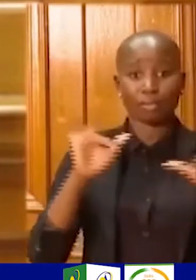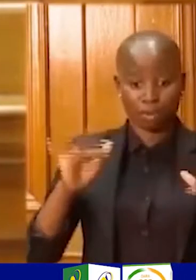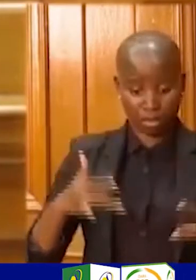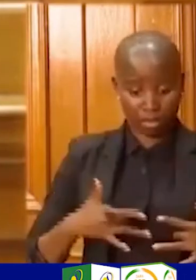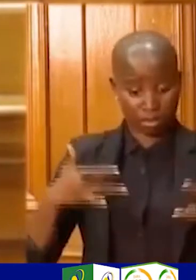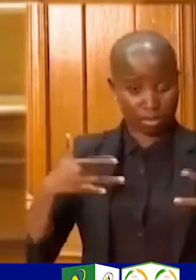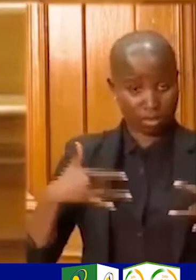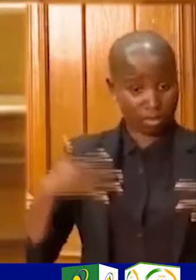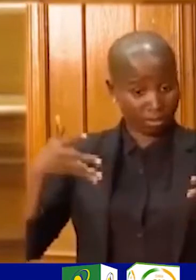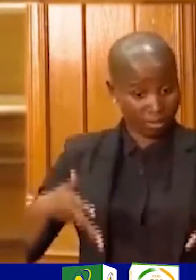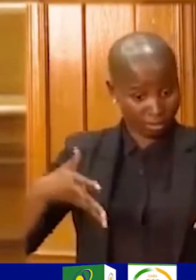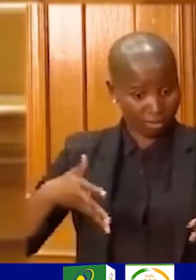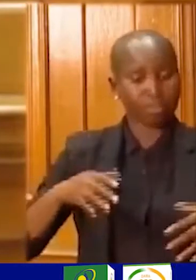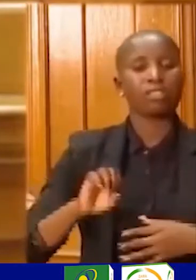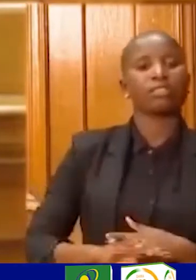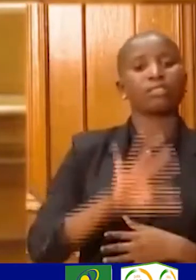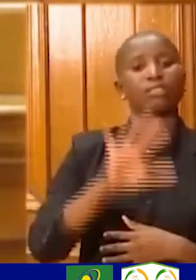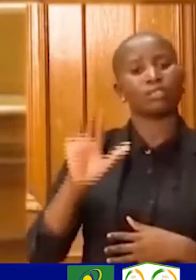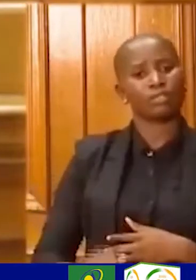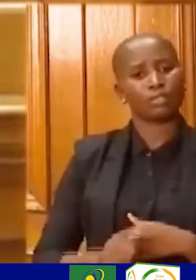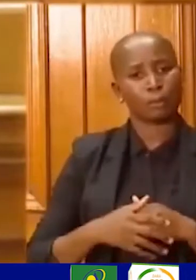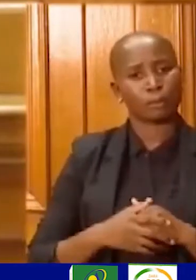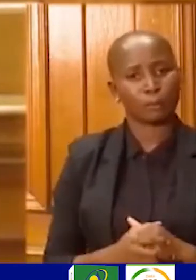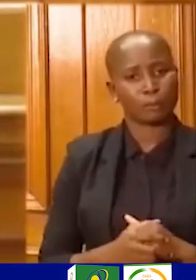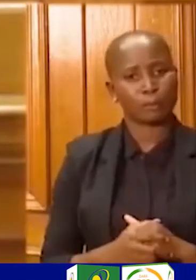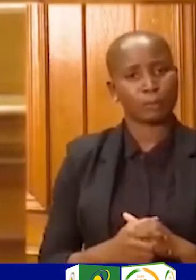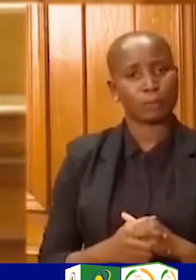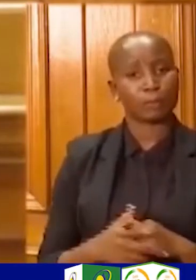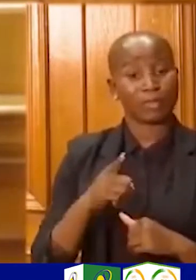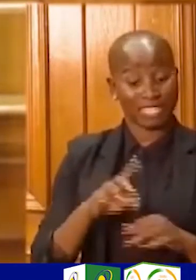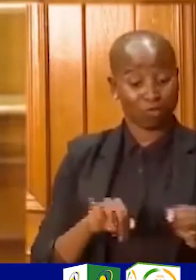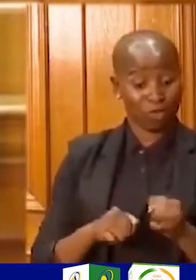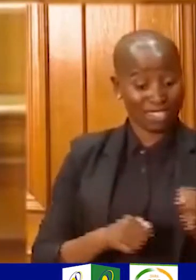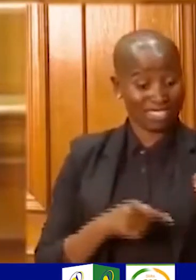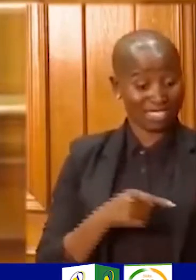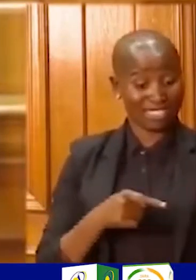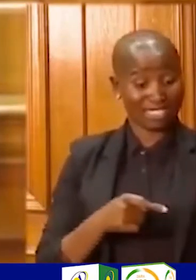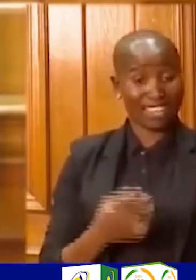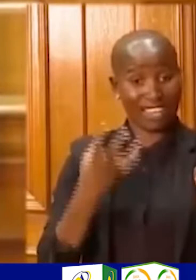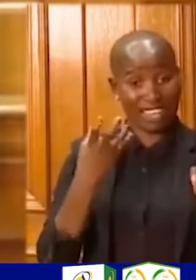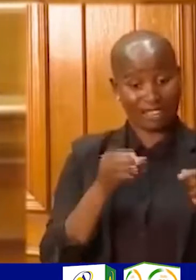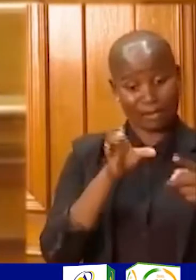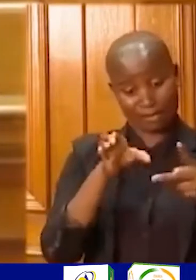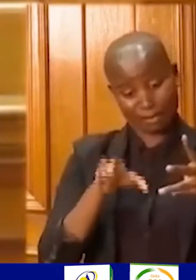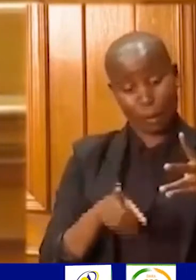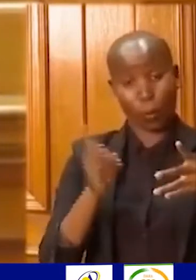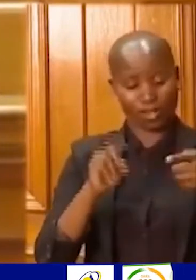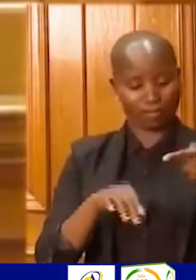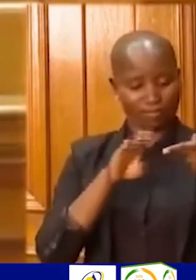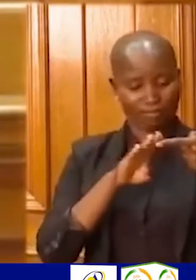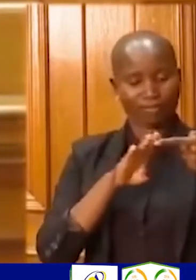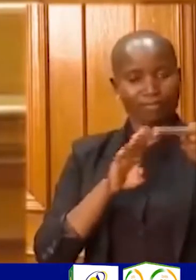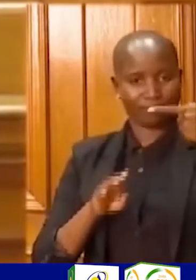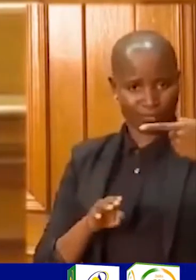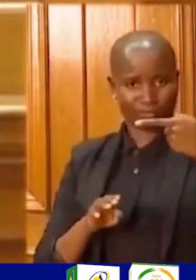residents of our country. Our strategy has several parts to it. The first part of our